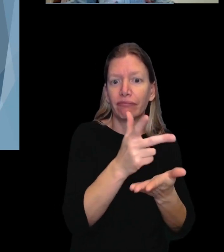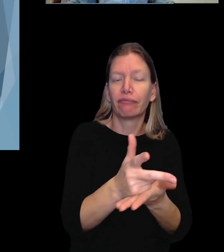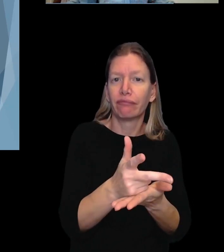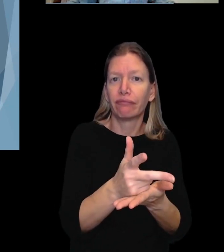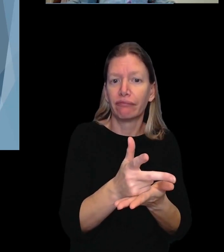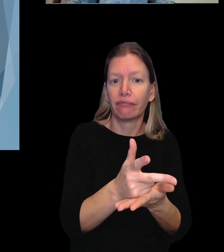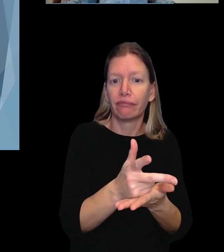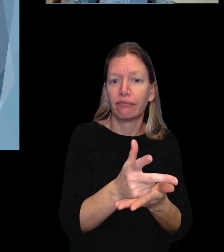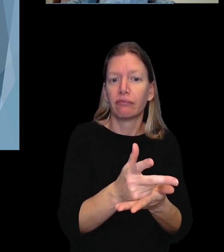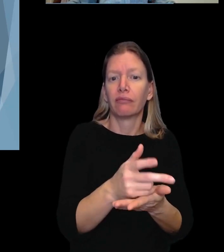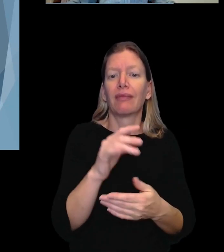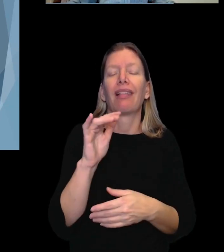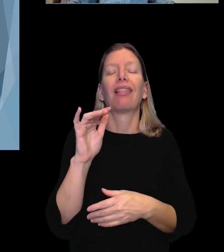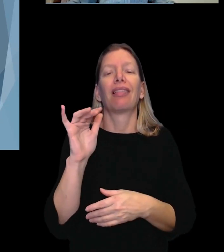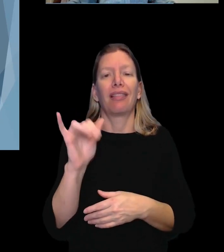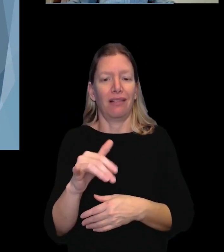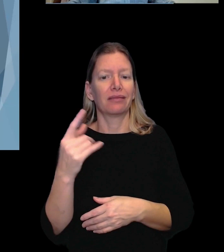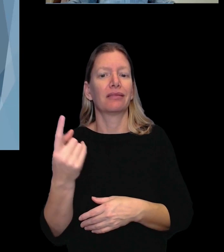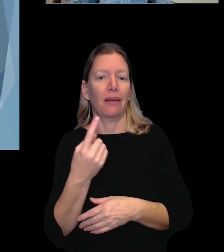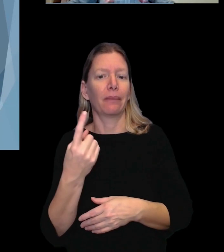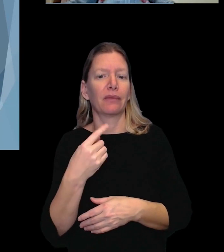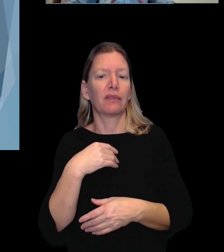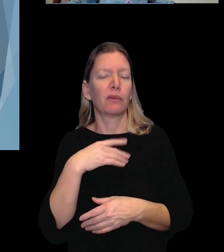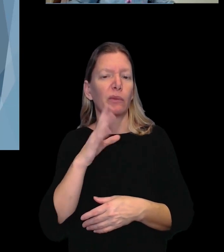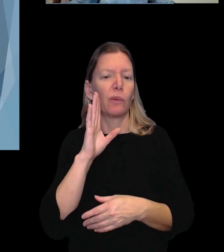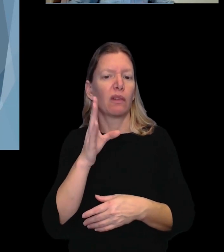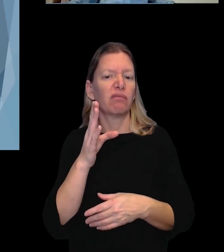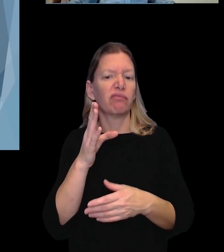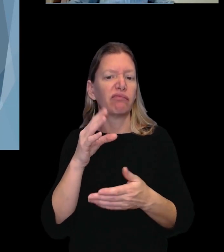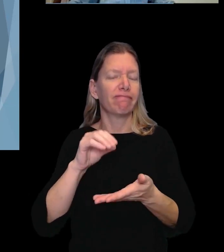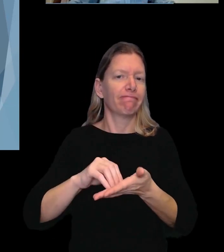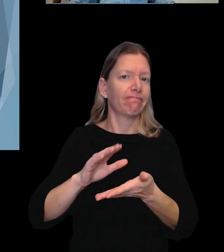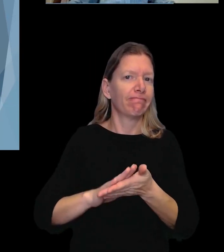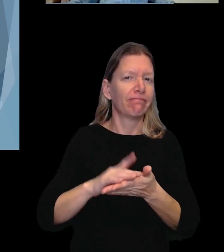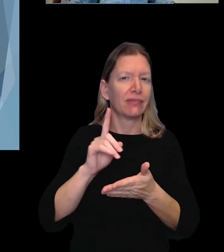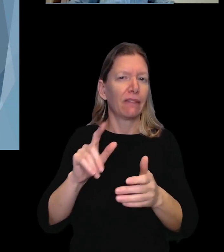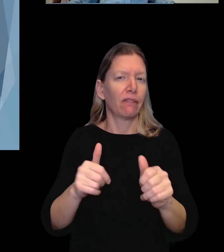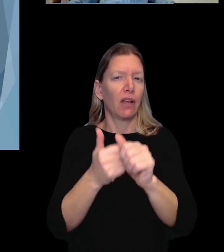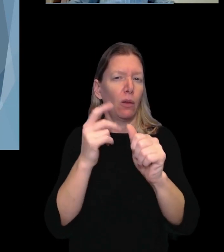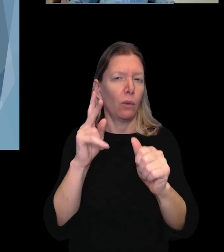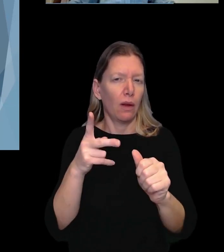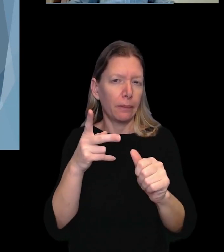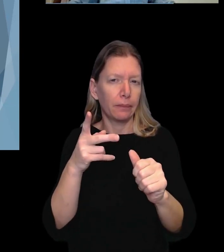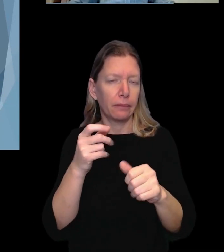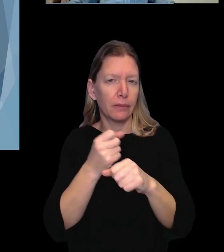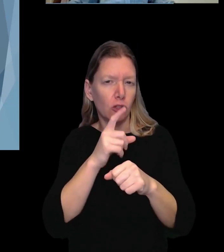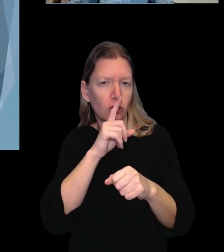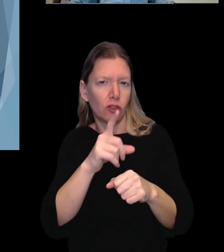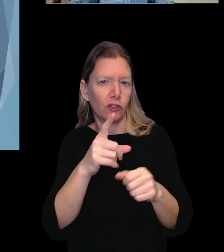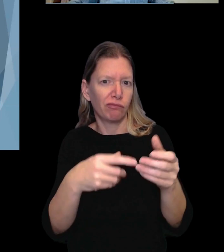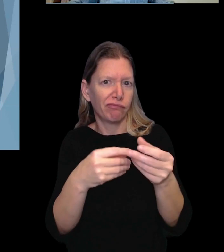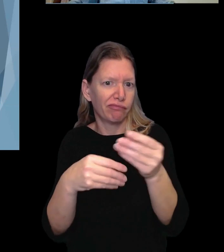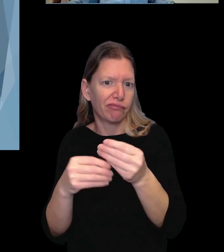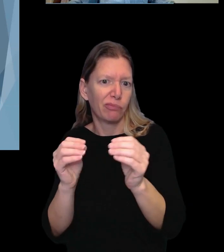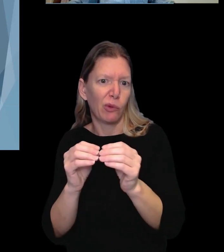2 designated accessible spaces, then that's something that we would ask that you make note of, that we may want